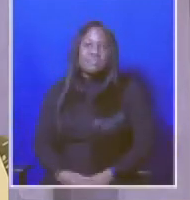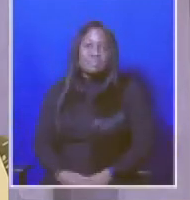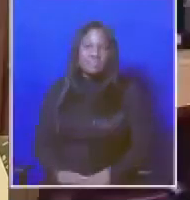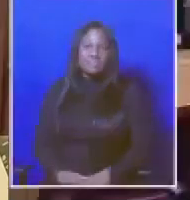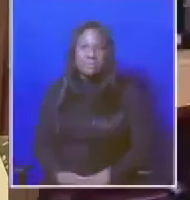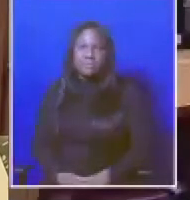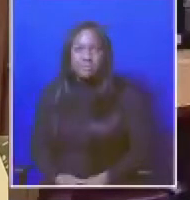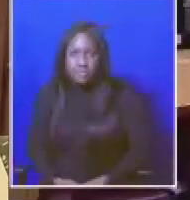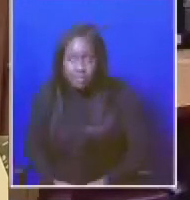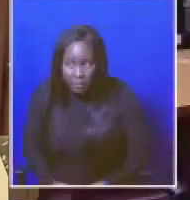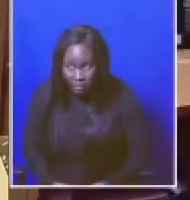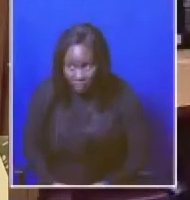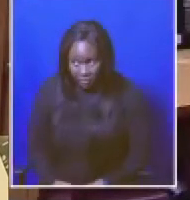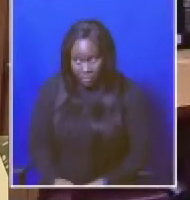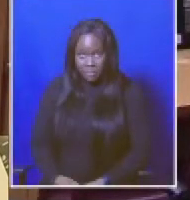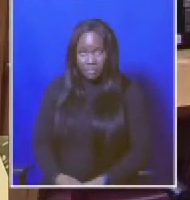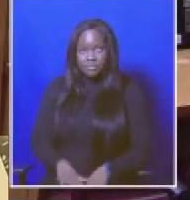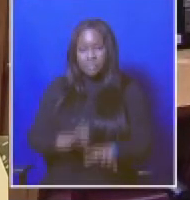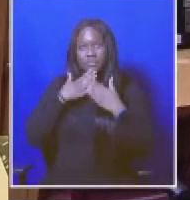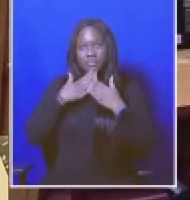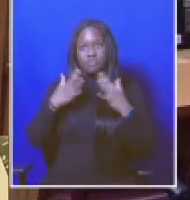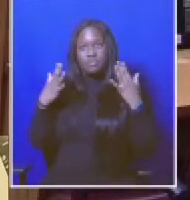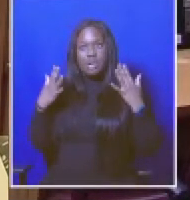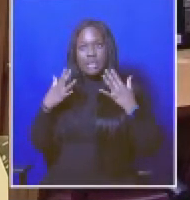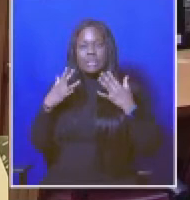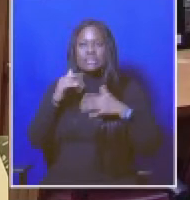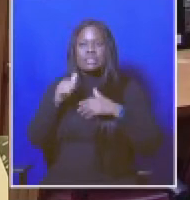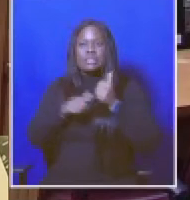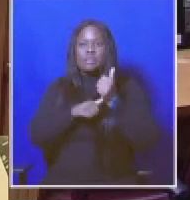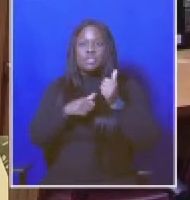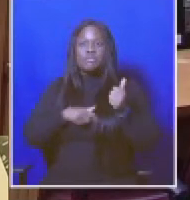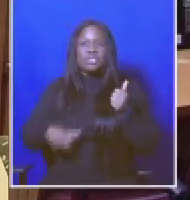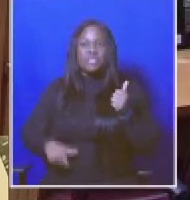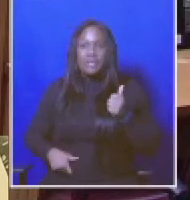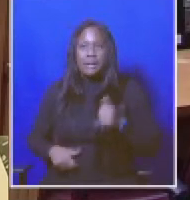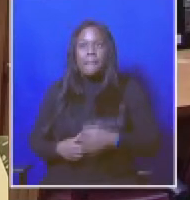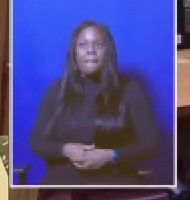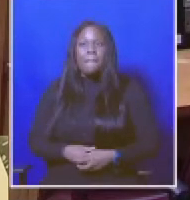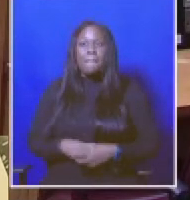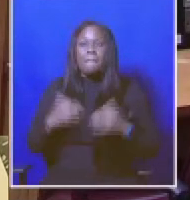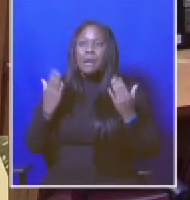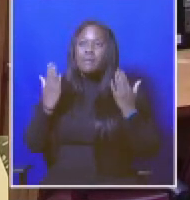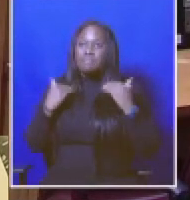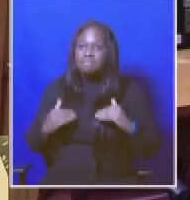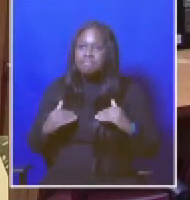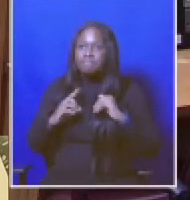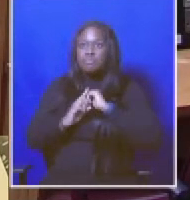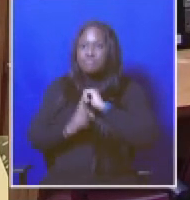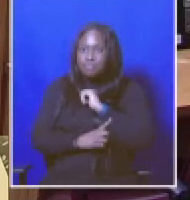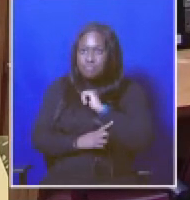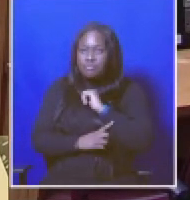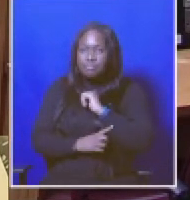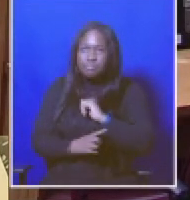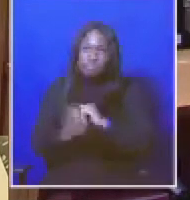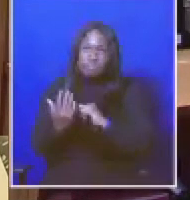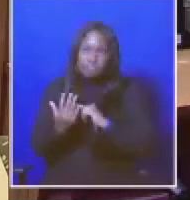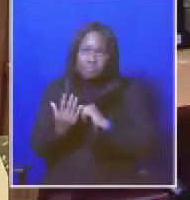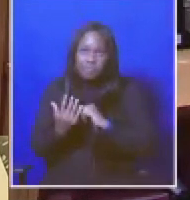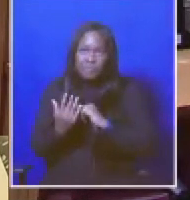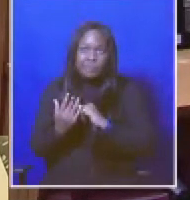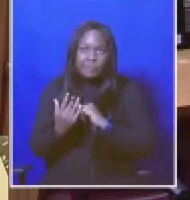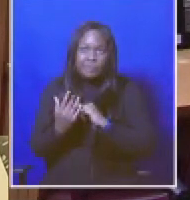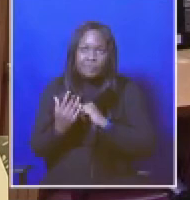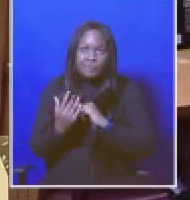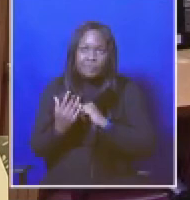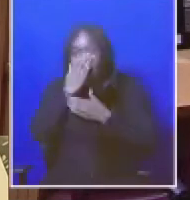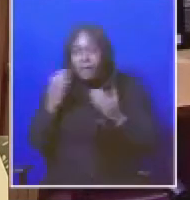Thank you very much, Deputy President. We now proceed to the last supplementary question from Honorable